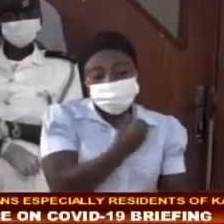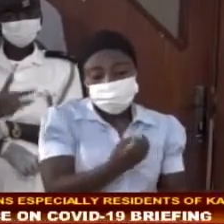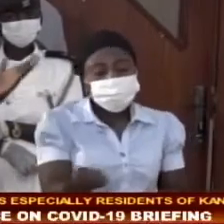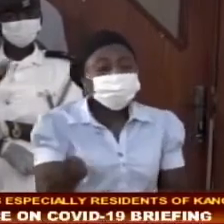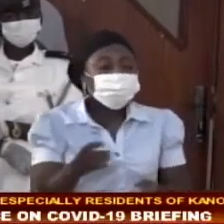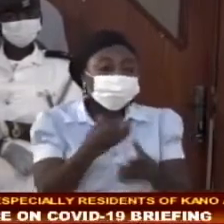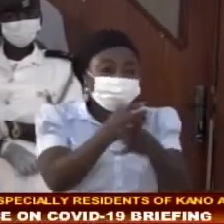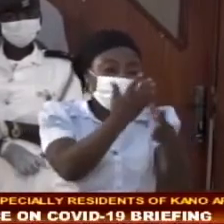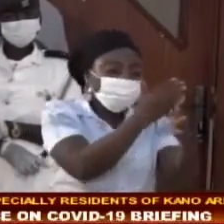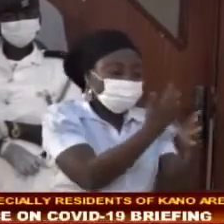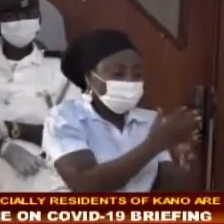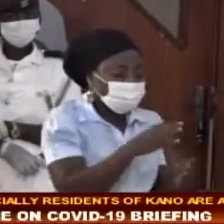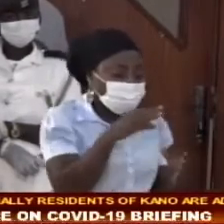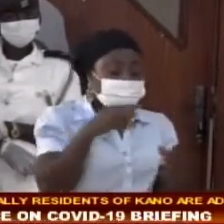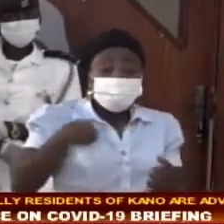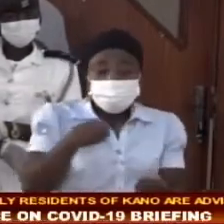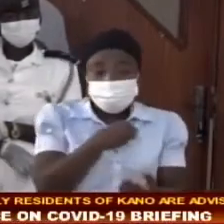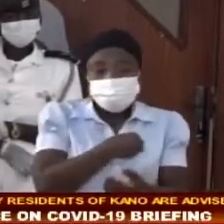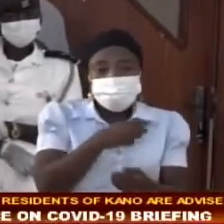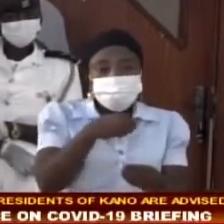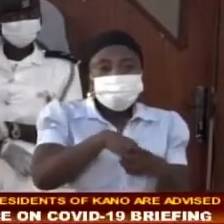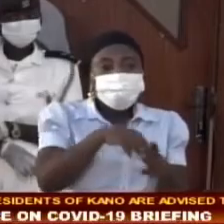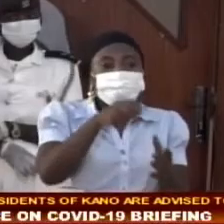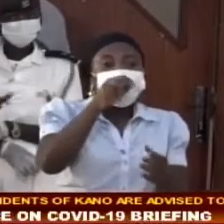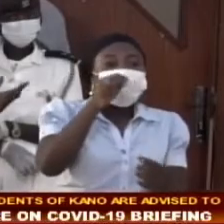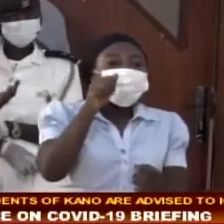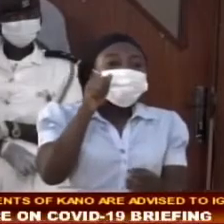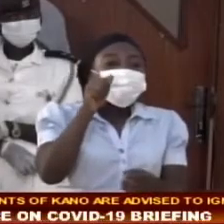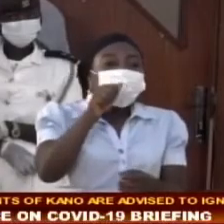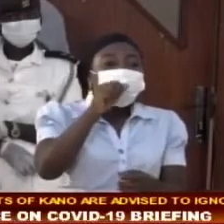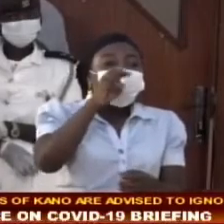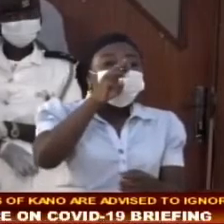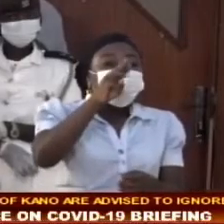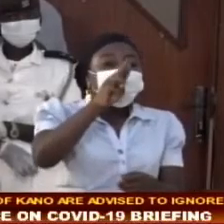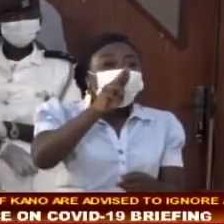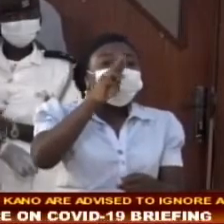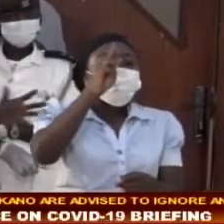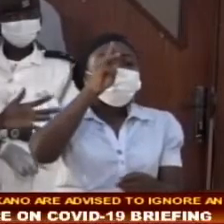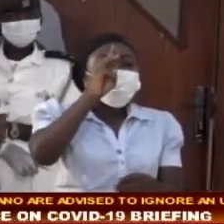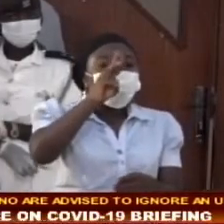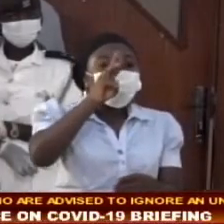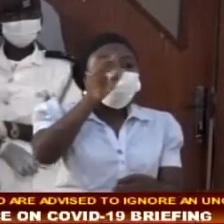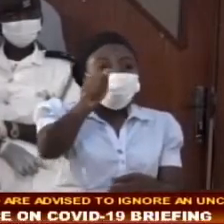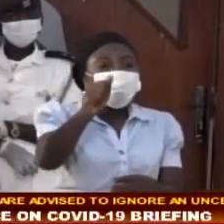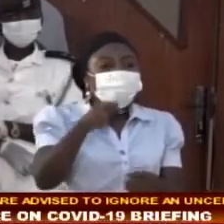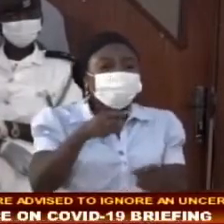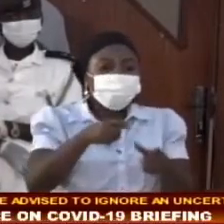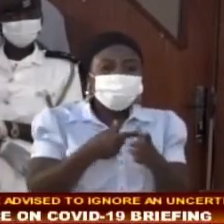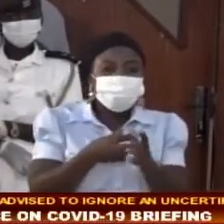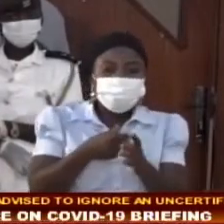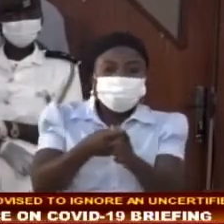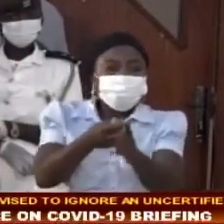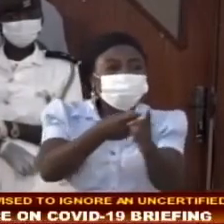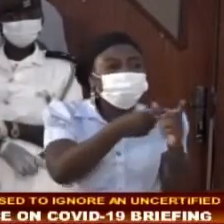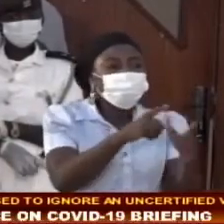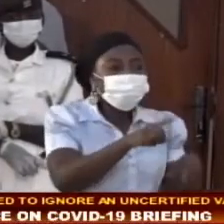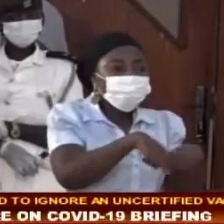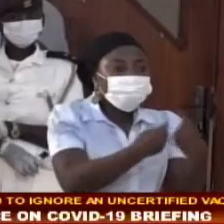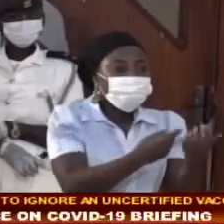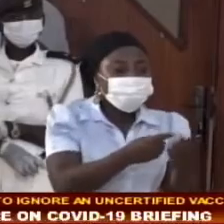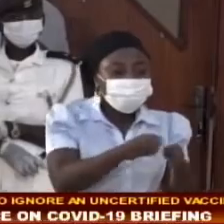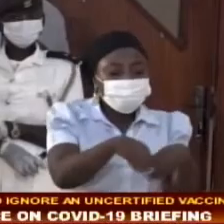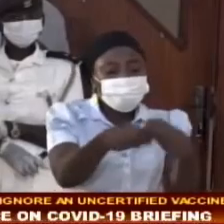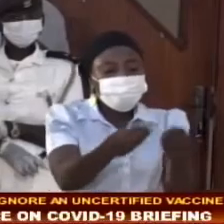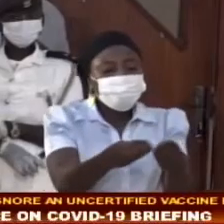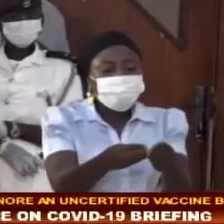palliatives to distribute to his members in Cuba. He said he was on his way to give them out. He was on a bike,